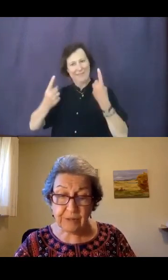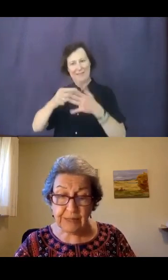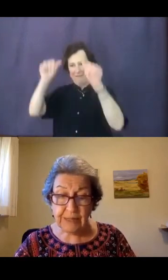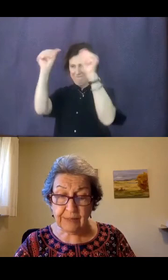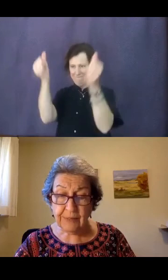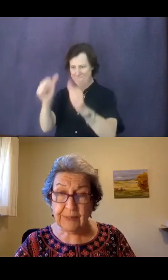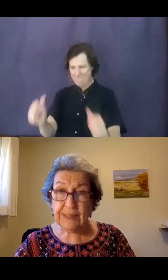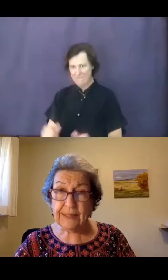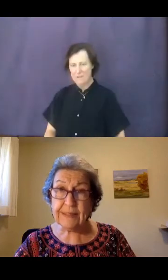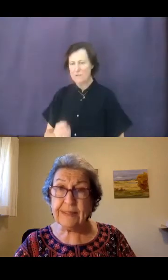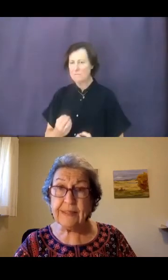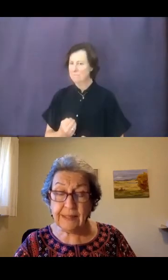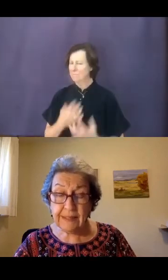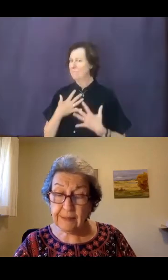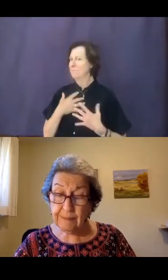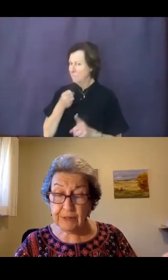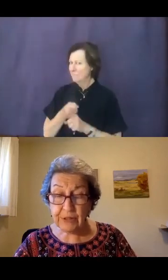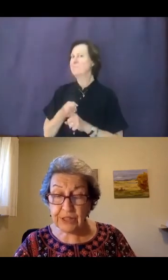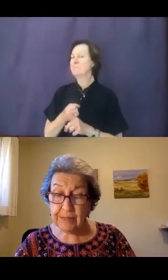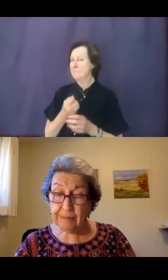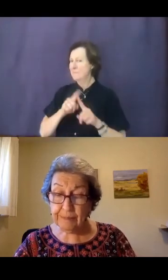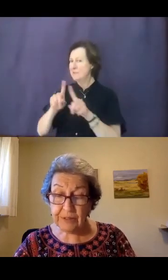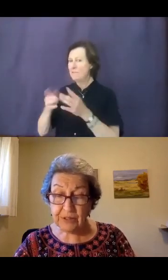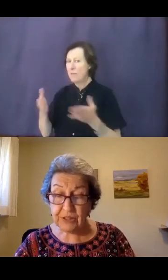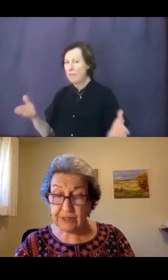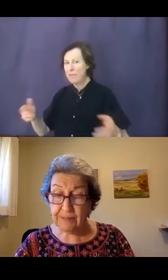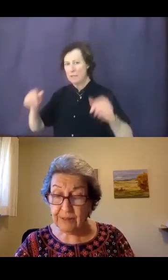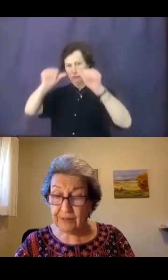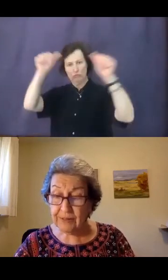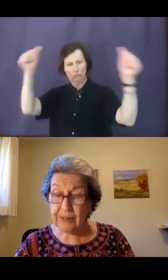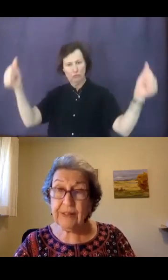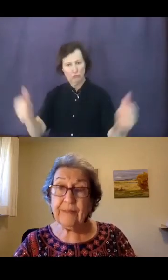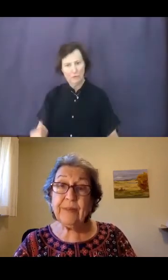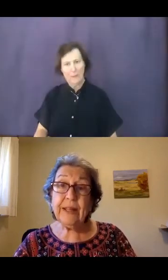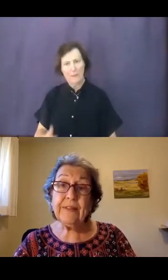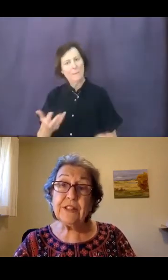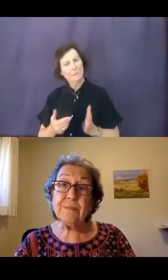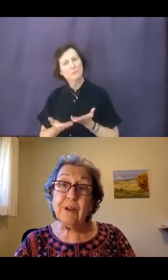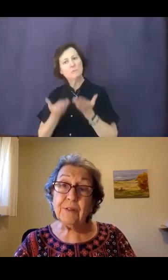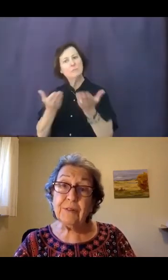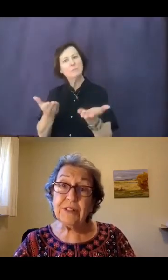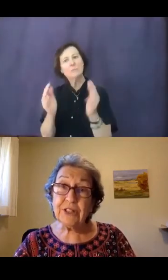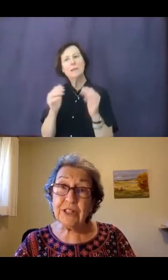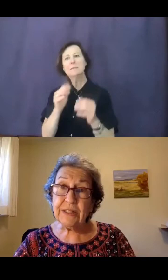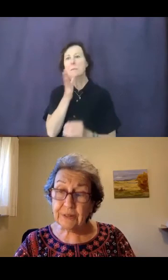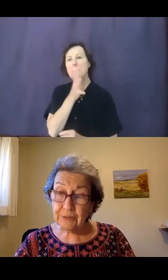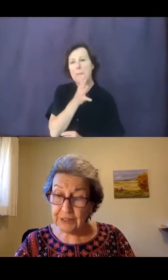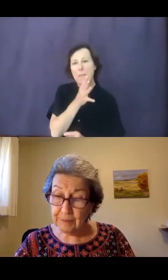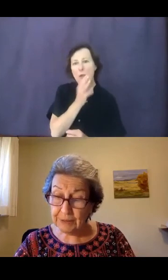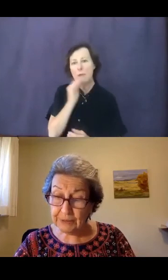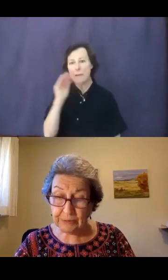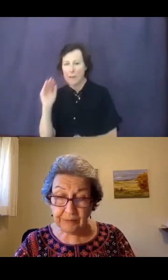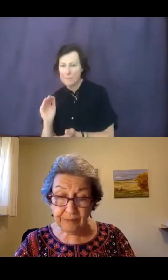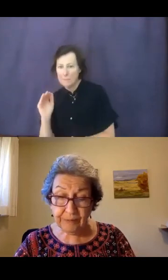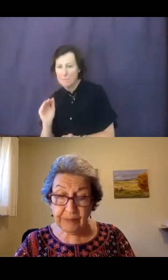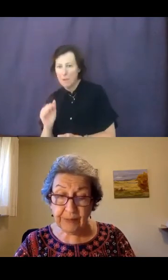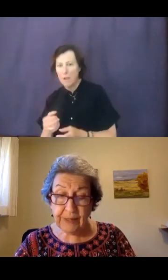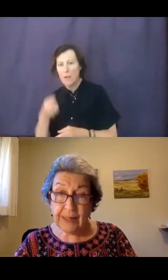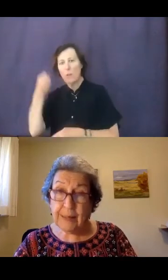evokes so many other things. The bigger shape suggests a mother, and the smaller one a child holding a